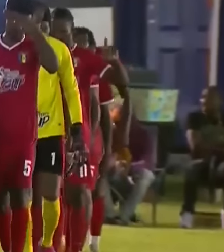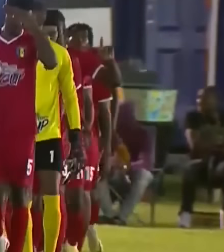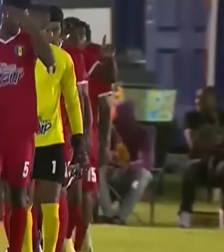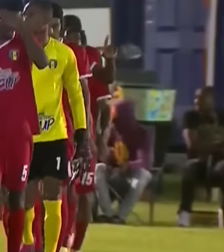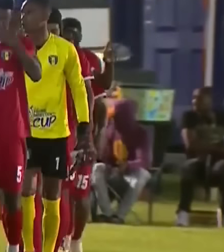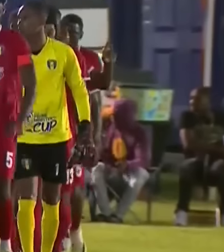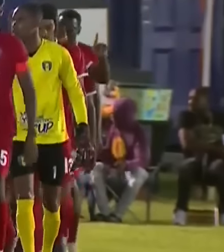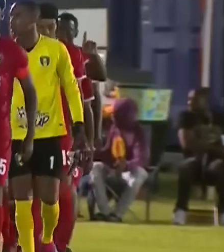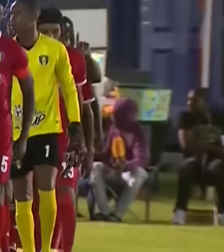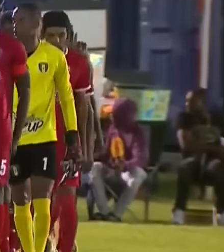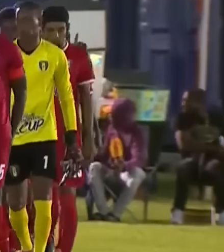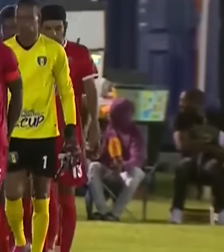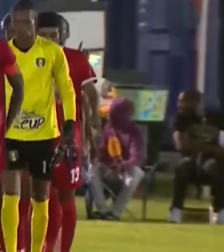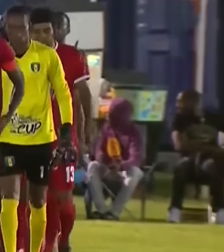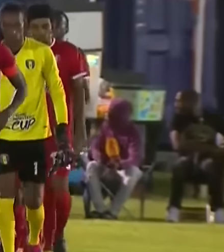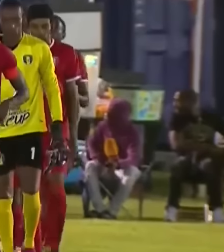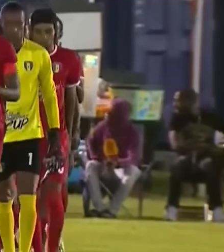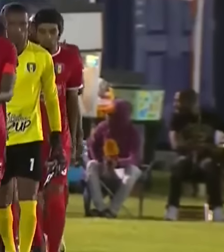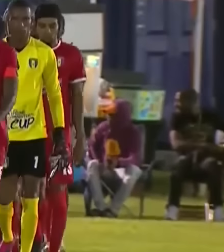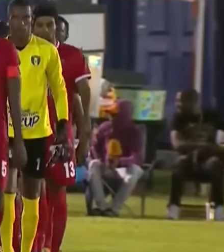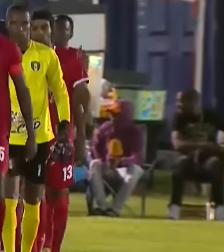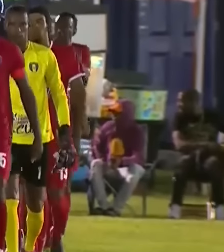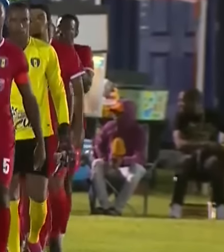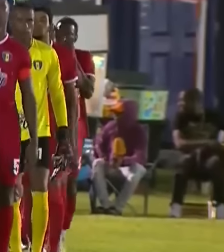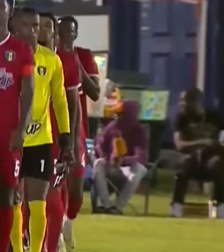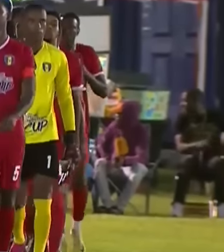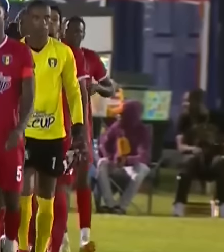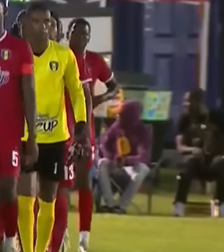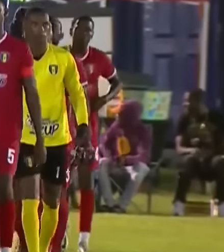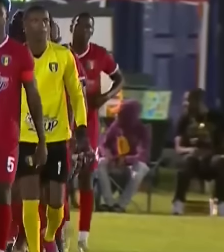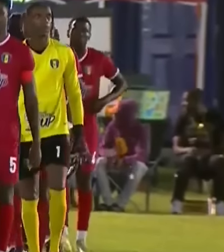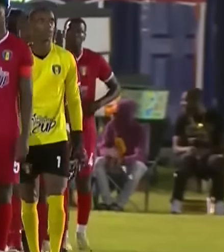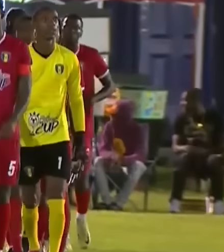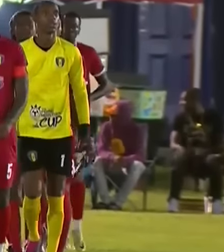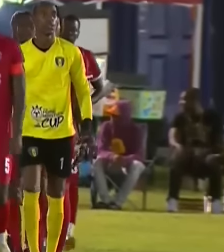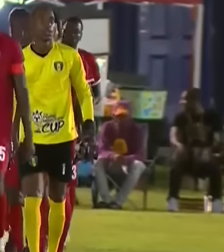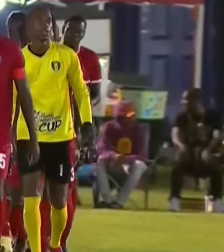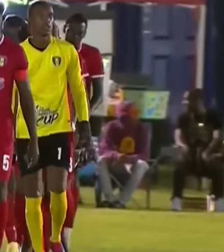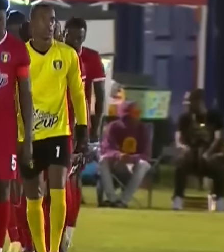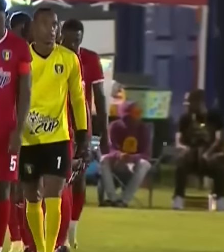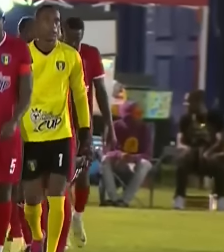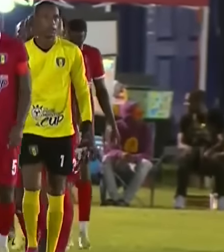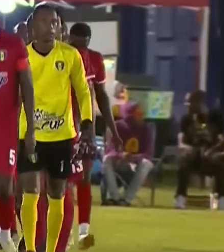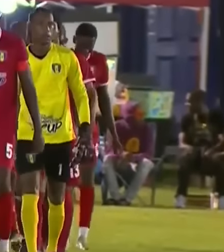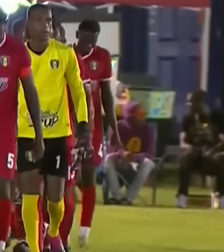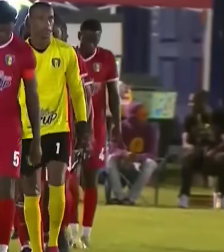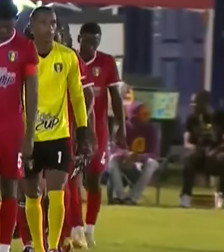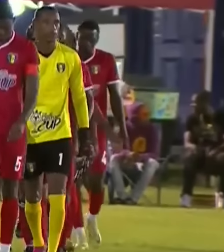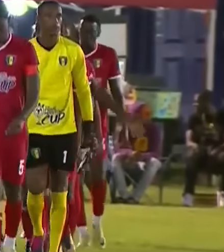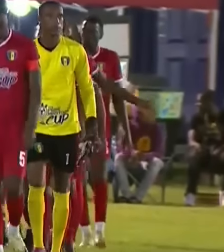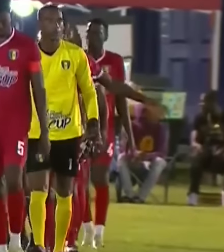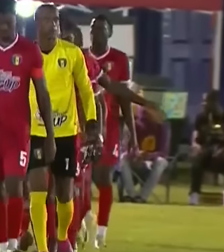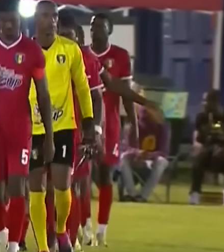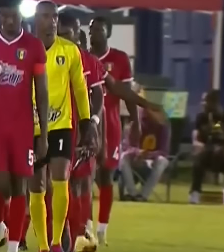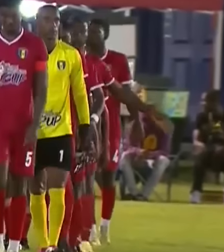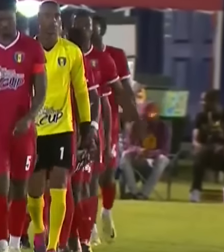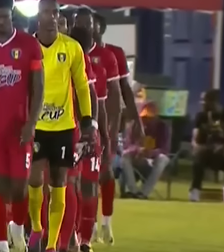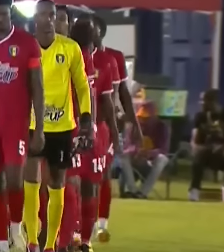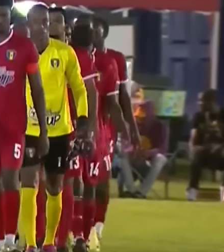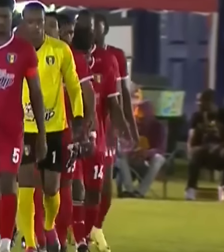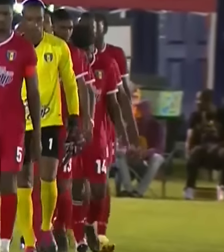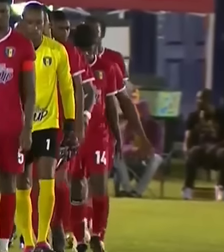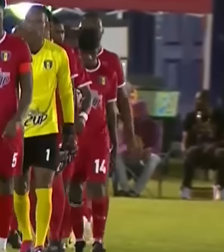a packed house at Friendship and the stakes could not be higher, with two teams guaranteed of a shot at $100,000 and